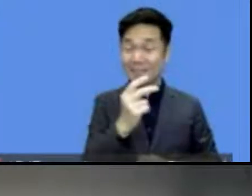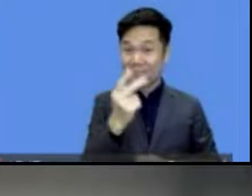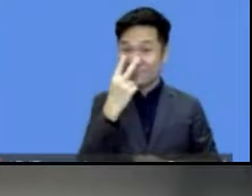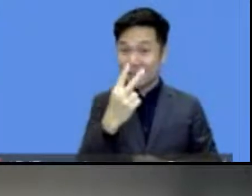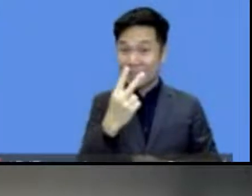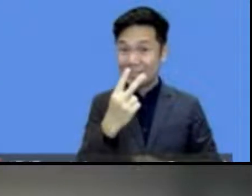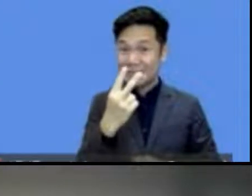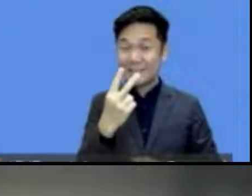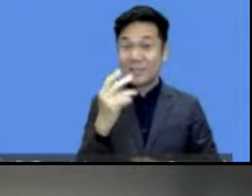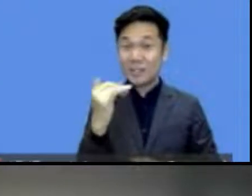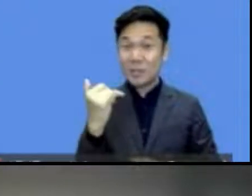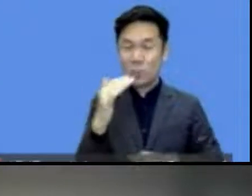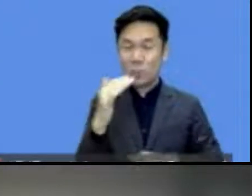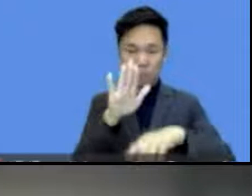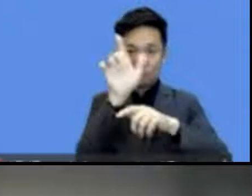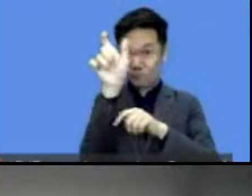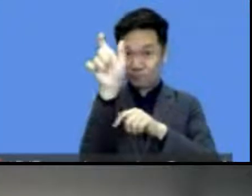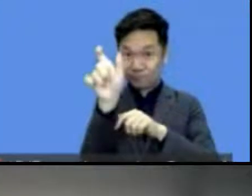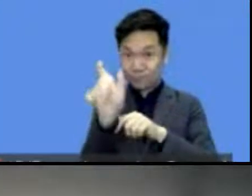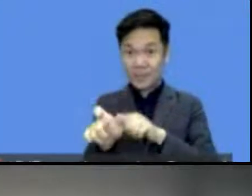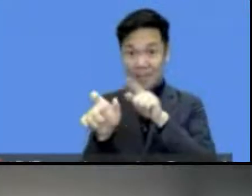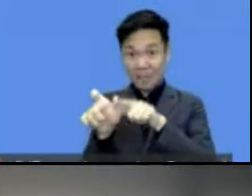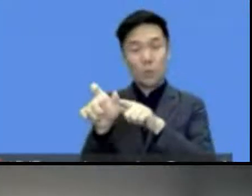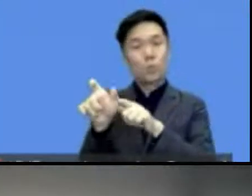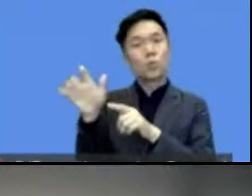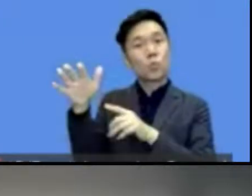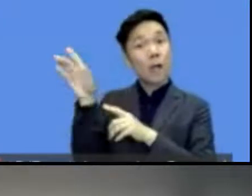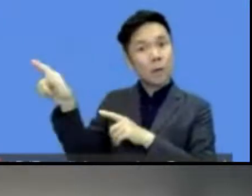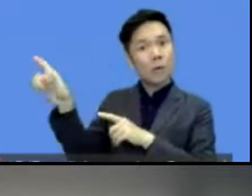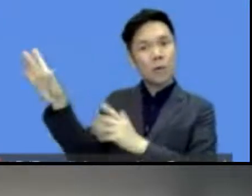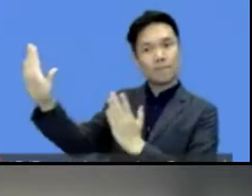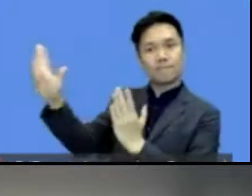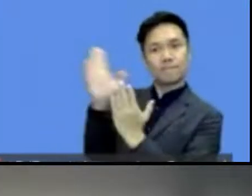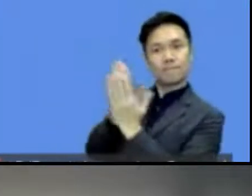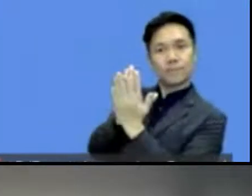text with Ruby. Next slide, please.